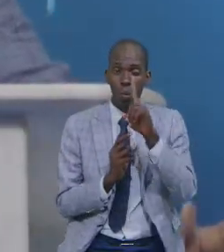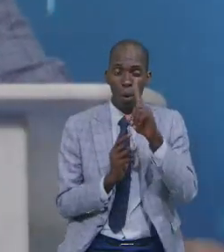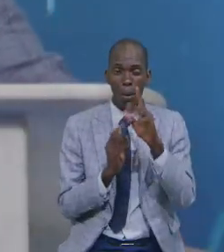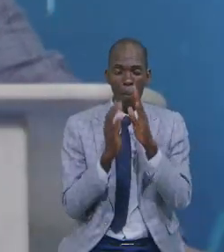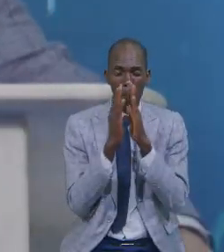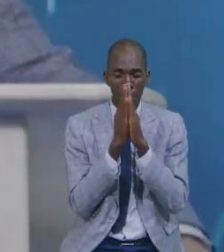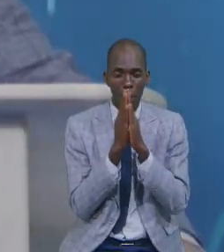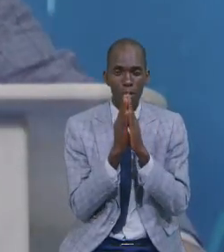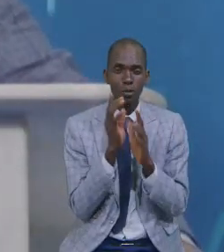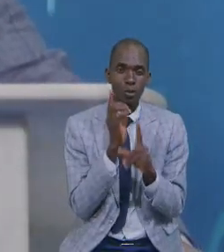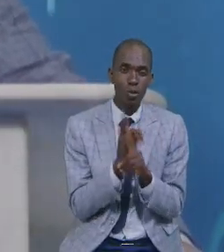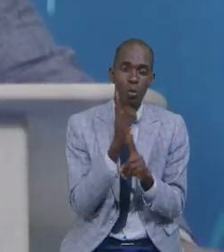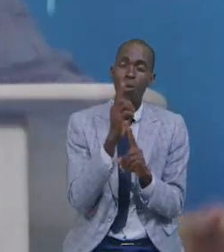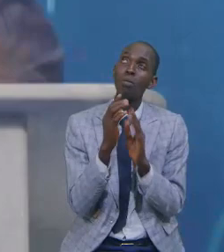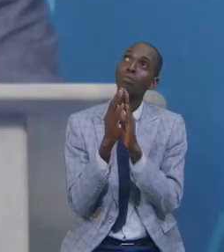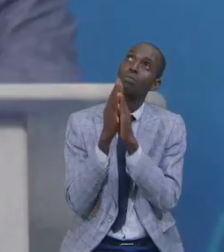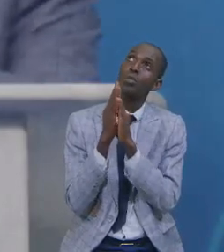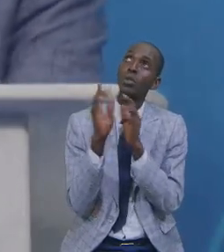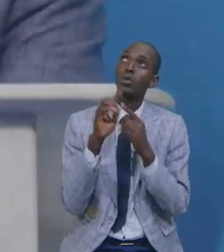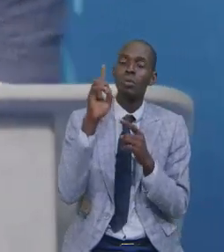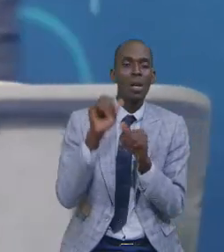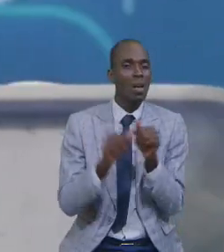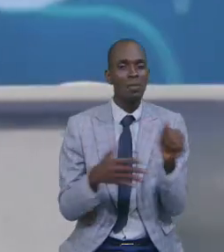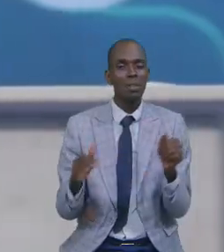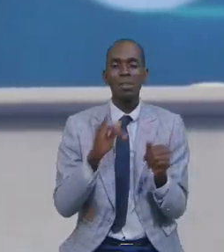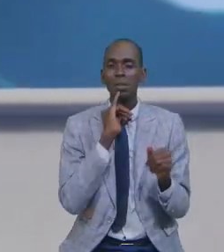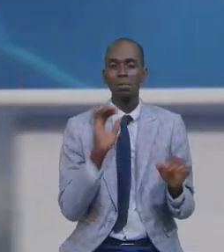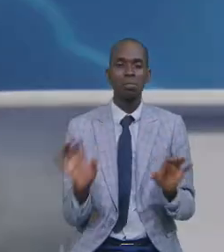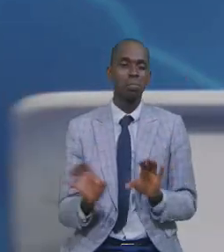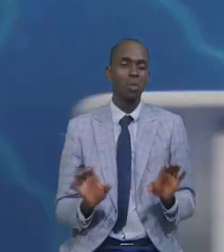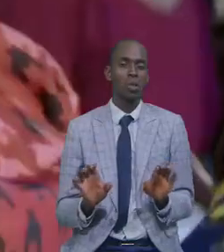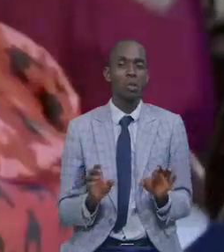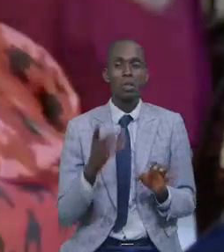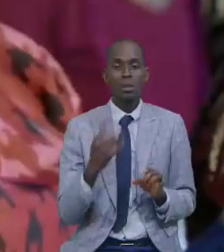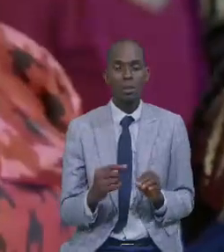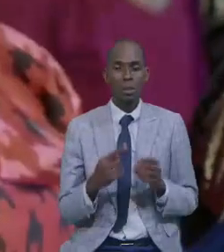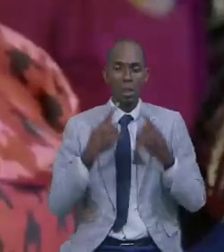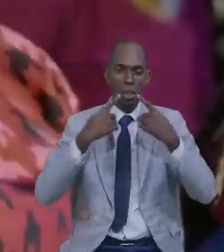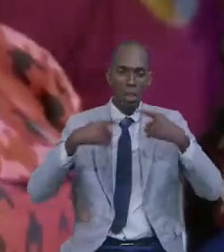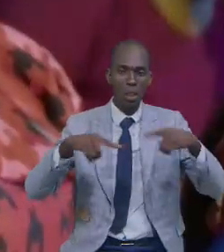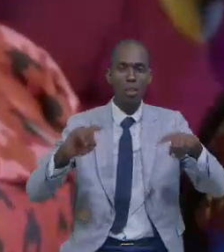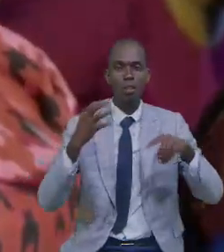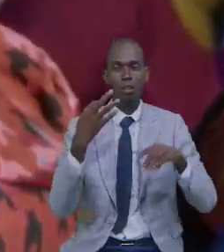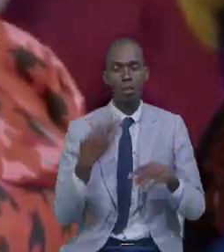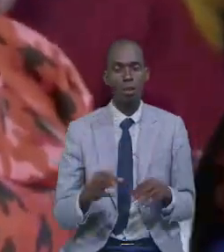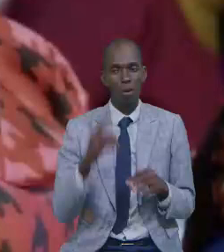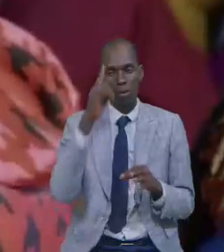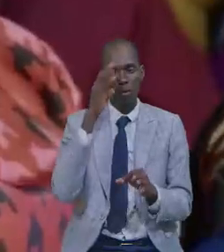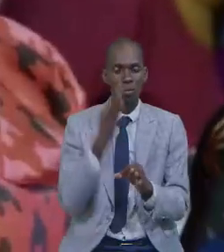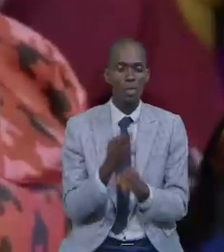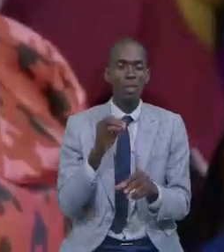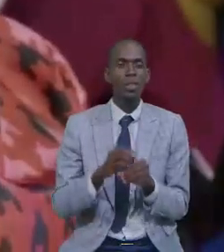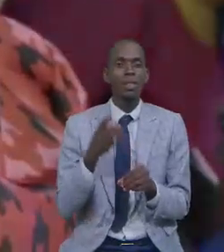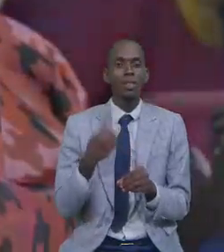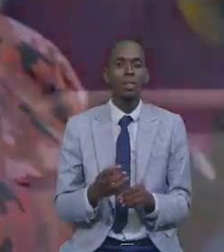call, everything is done. The declaration of faith in the faithful Savior.